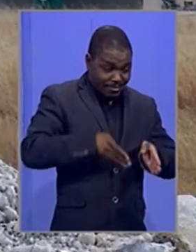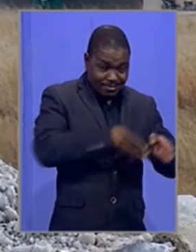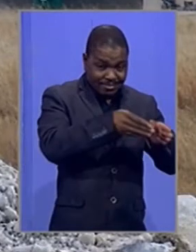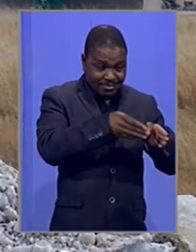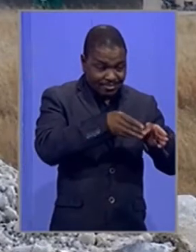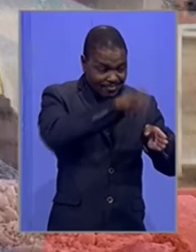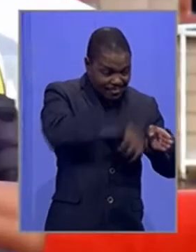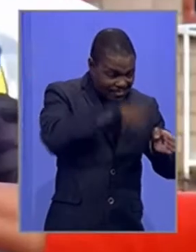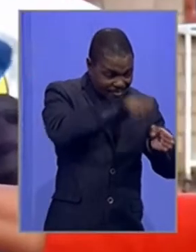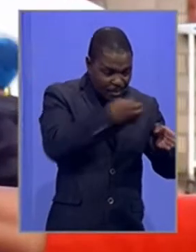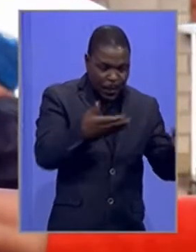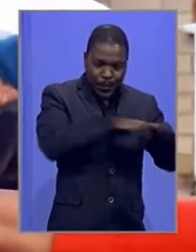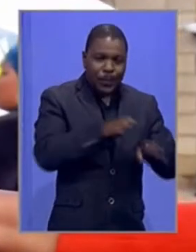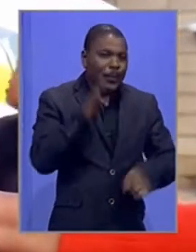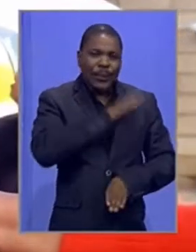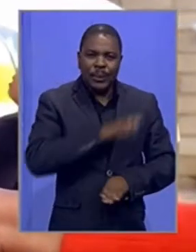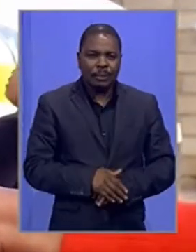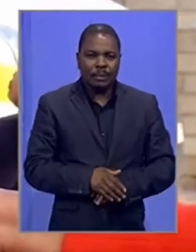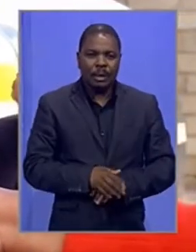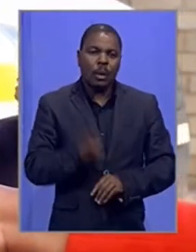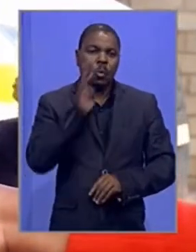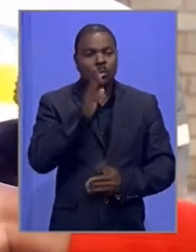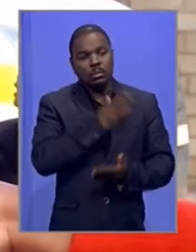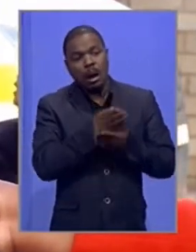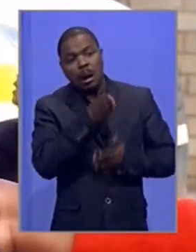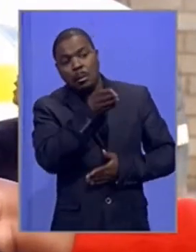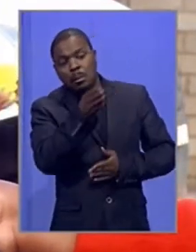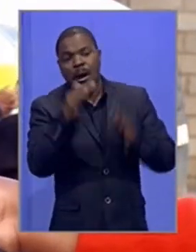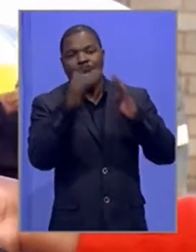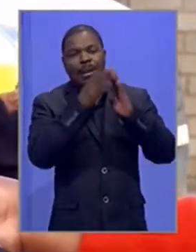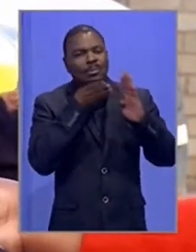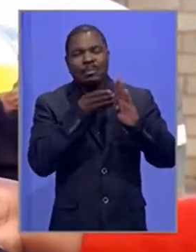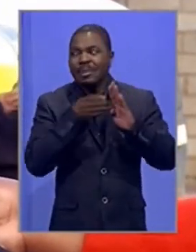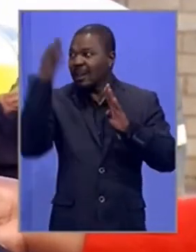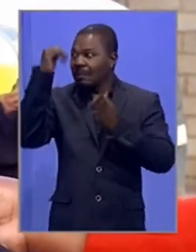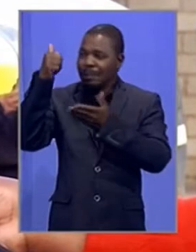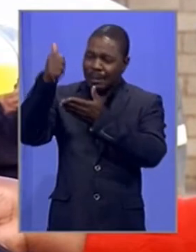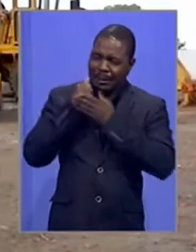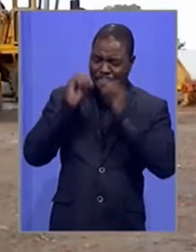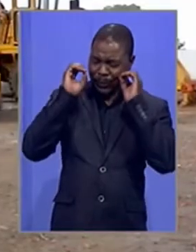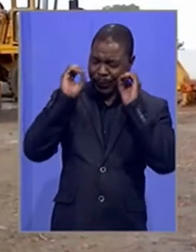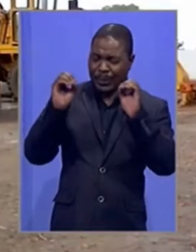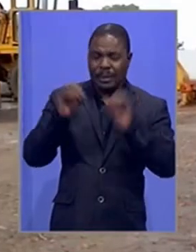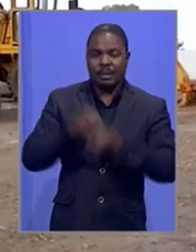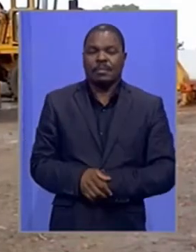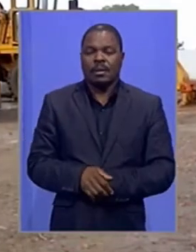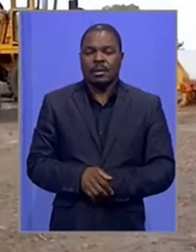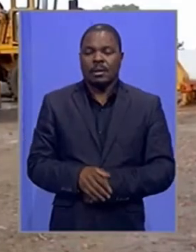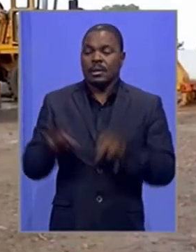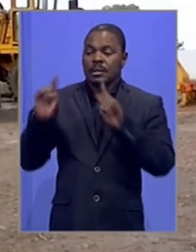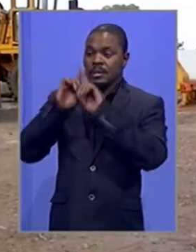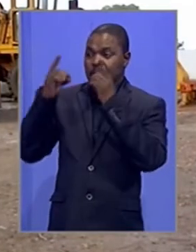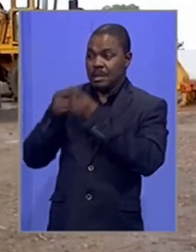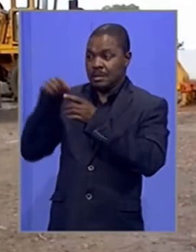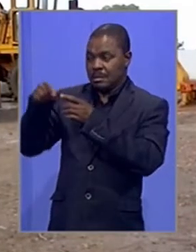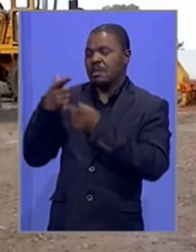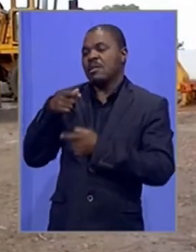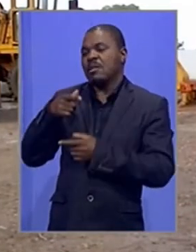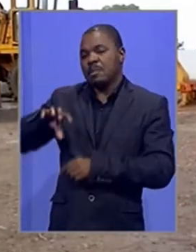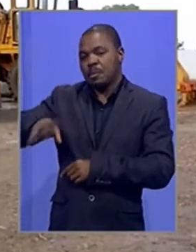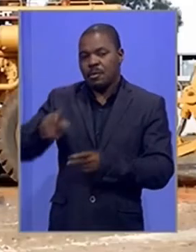ikatelwe. Gona le matla sentseng ana le metsi like ha gona sepe se ba re thusang ka sona up to so far. Lefapha la province la kopanelo ya mebuso